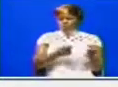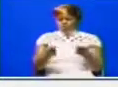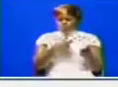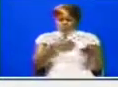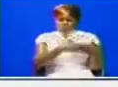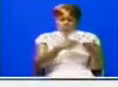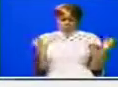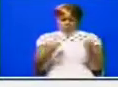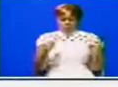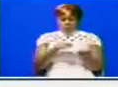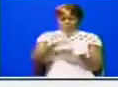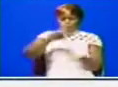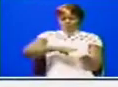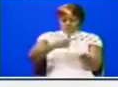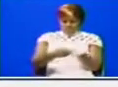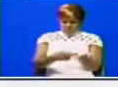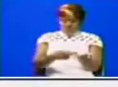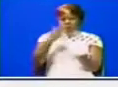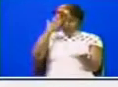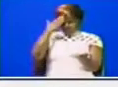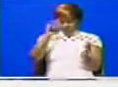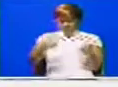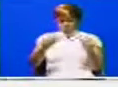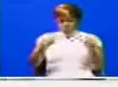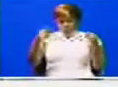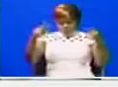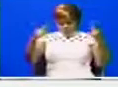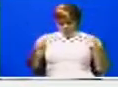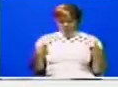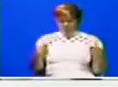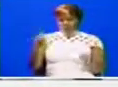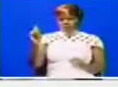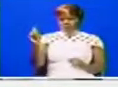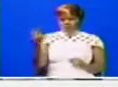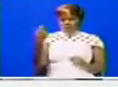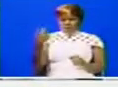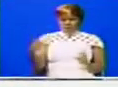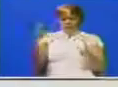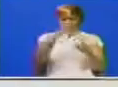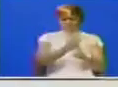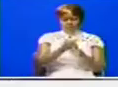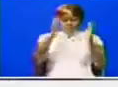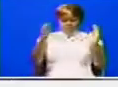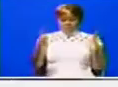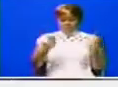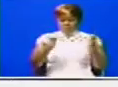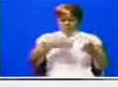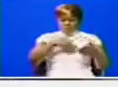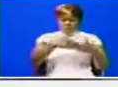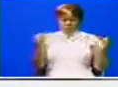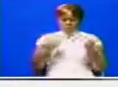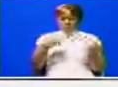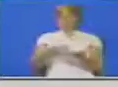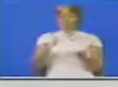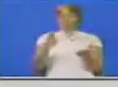pneumonia, and put some more resources, I'm sure we can meet the SDGs. Even though Kenya has made strides in the fight against pneumonia, more